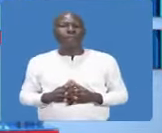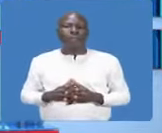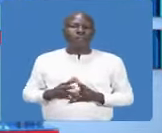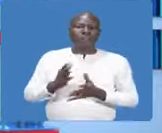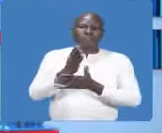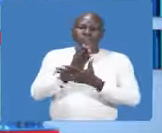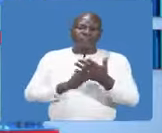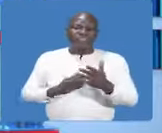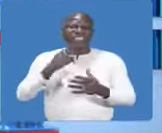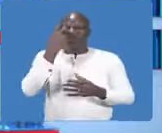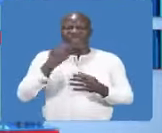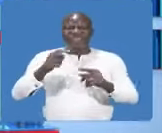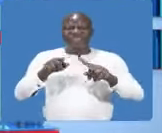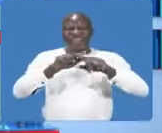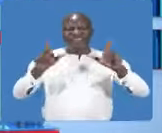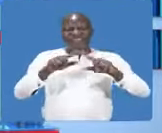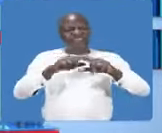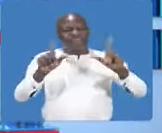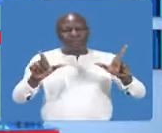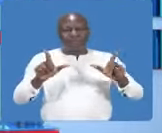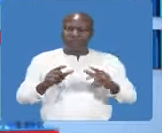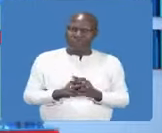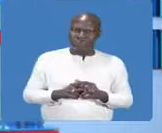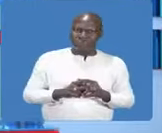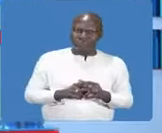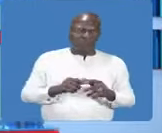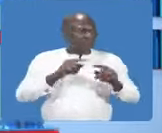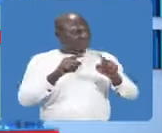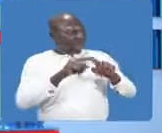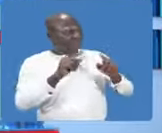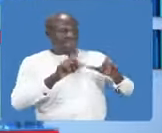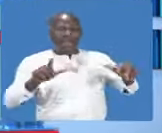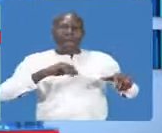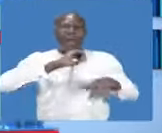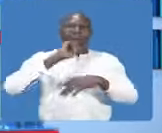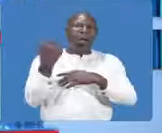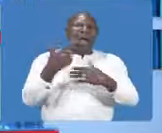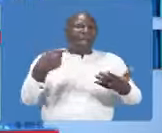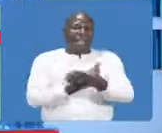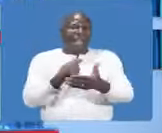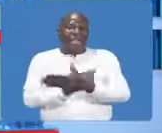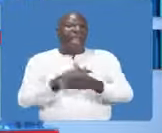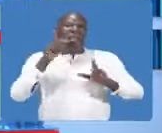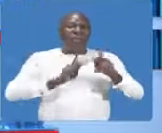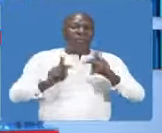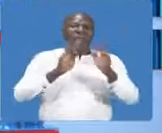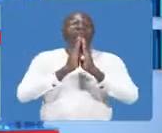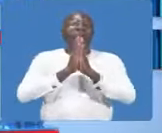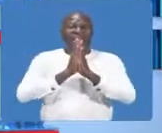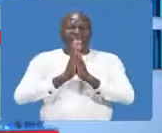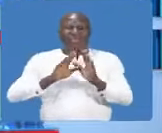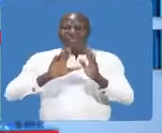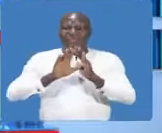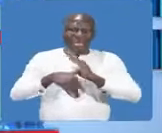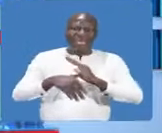bibi o mo fra no speaking in tongues kasa hodo gana fo nyina ahia na o mo se o mo bo empire